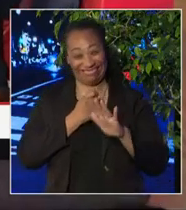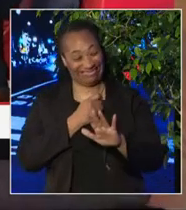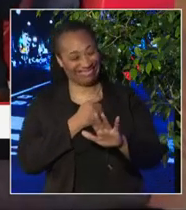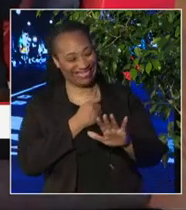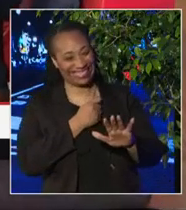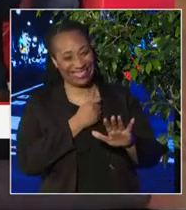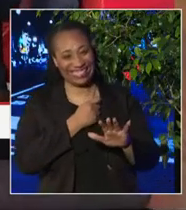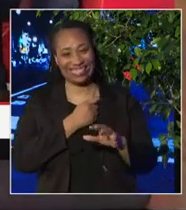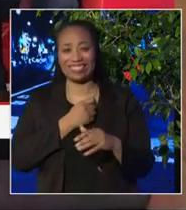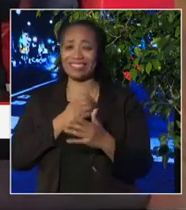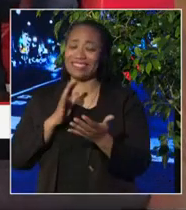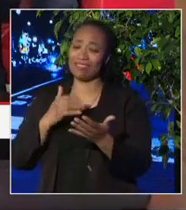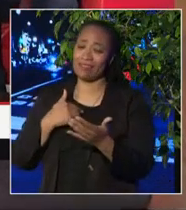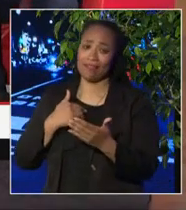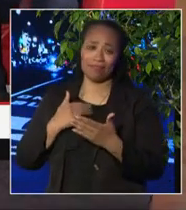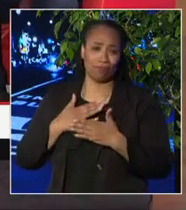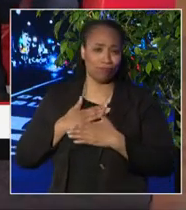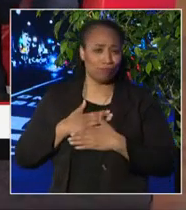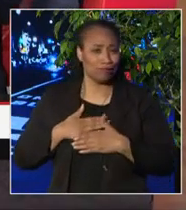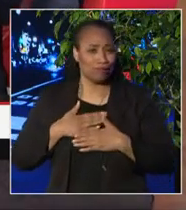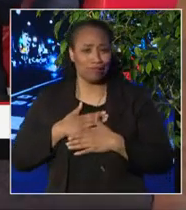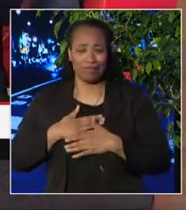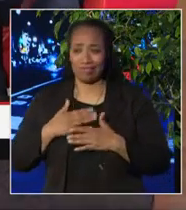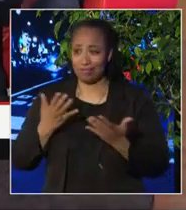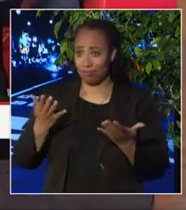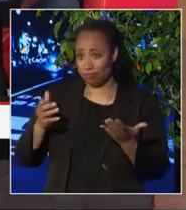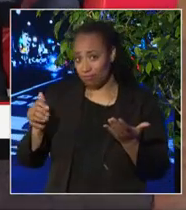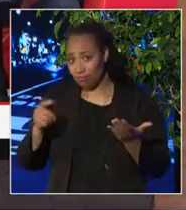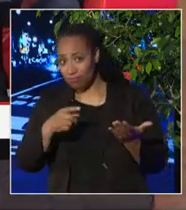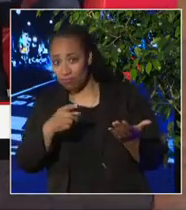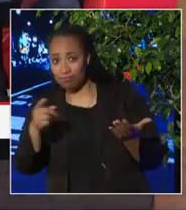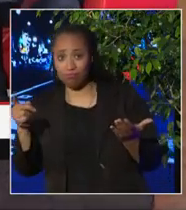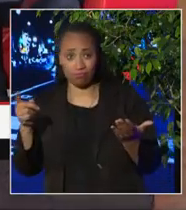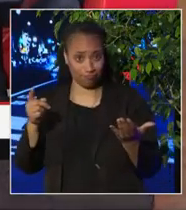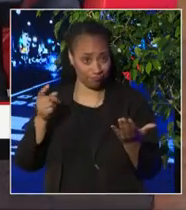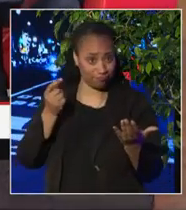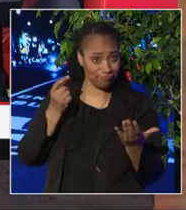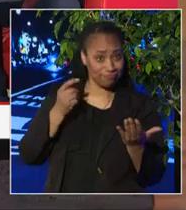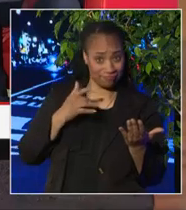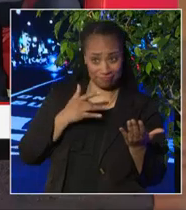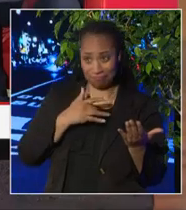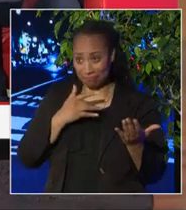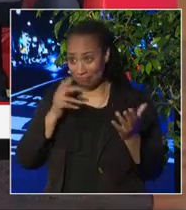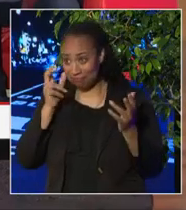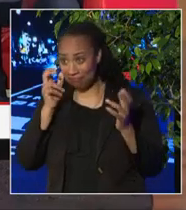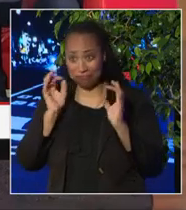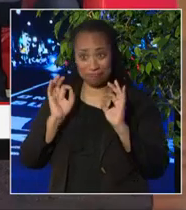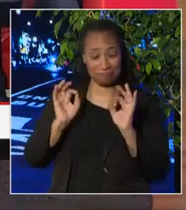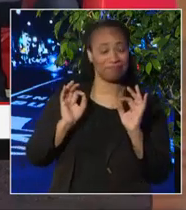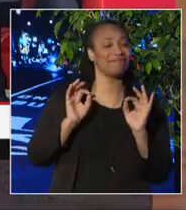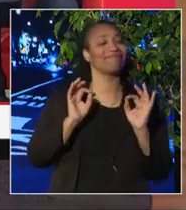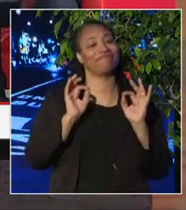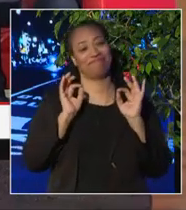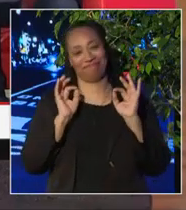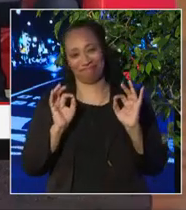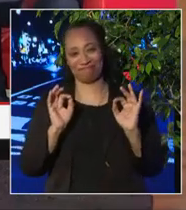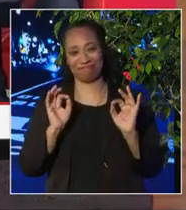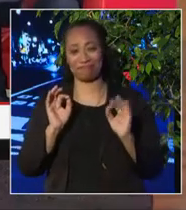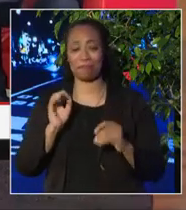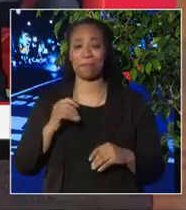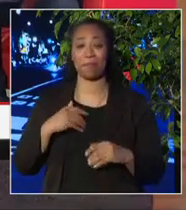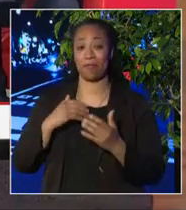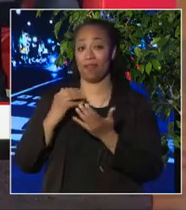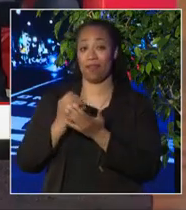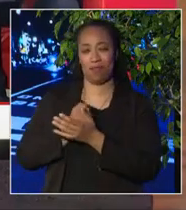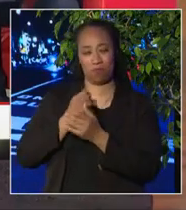appreciate you. Can everybody hear us okay? Hello? Yes. Okay, fantastic. So, Mayor Bowser, first I will say it has just been